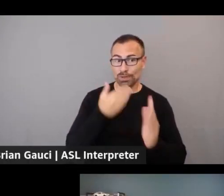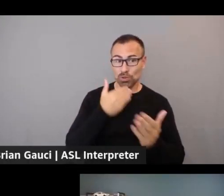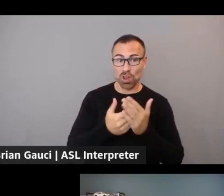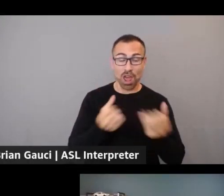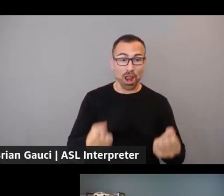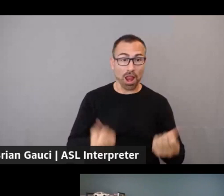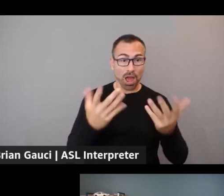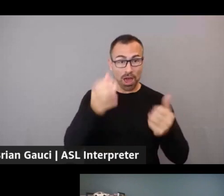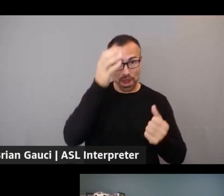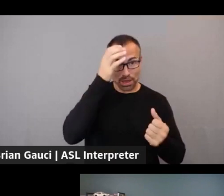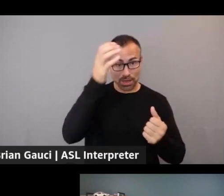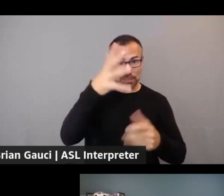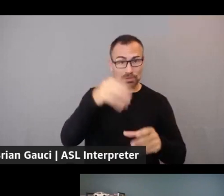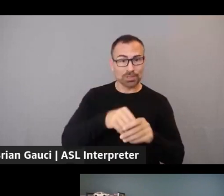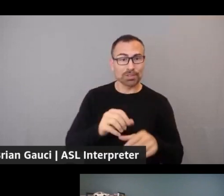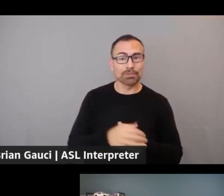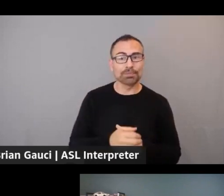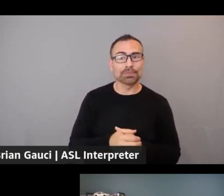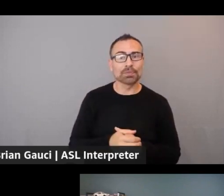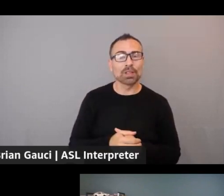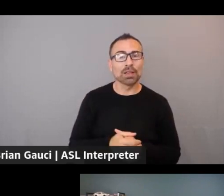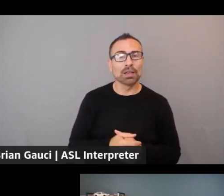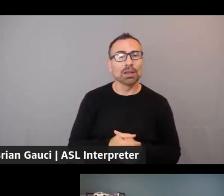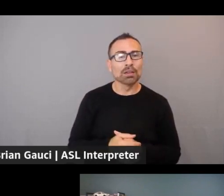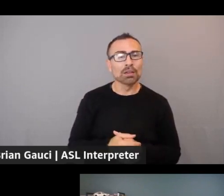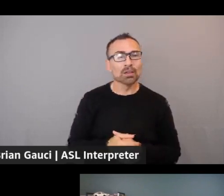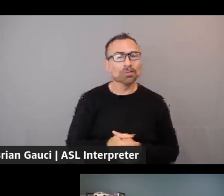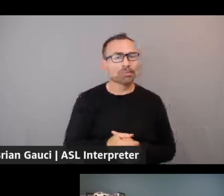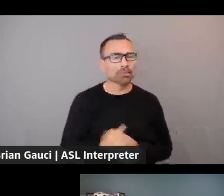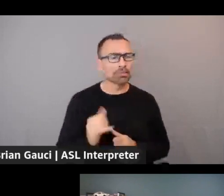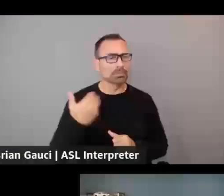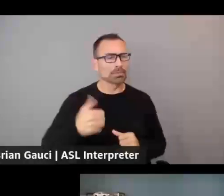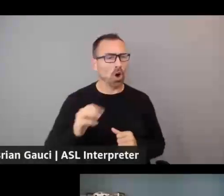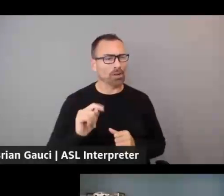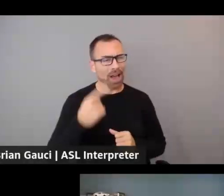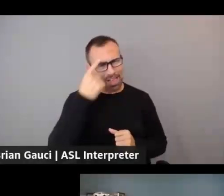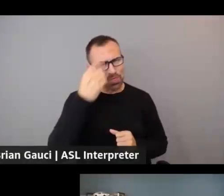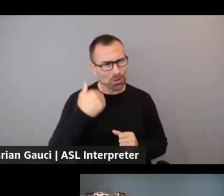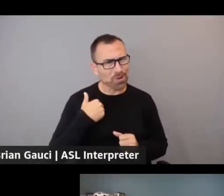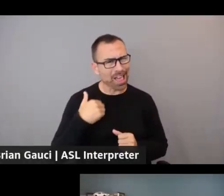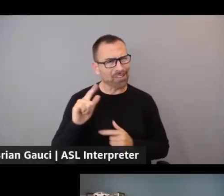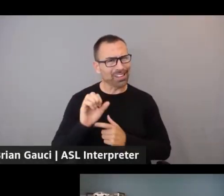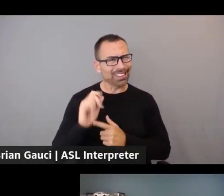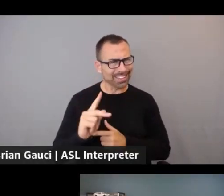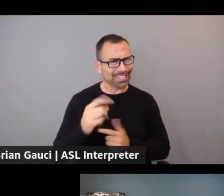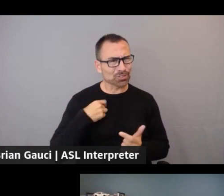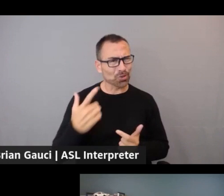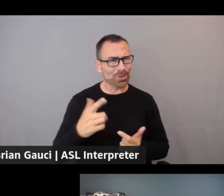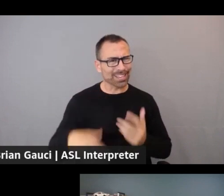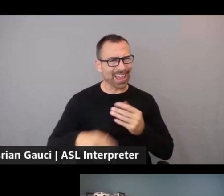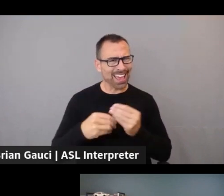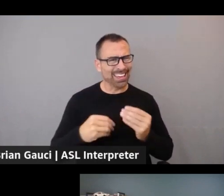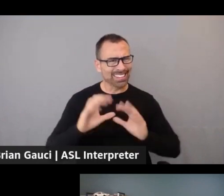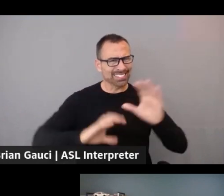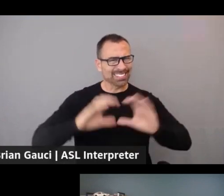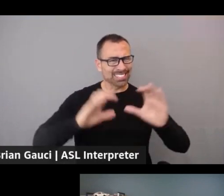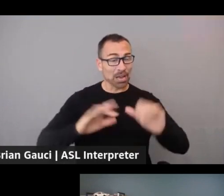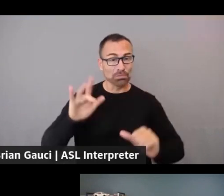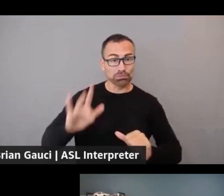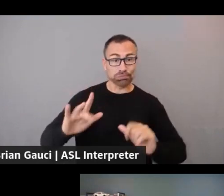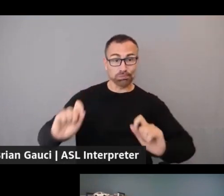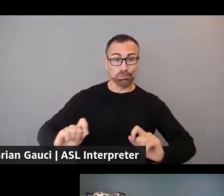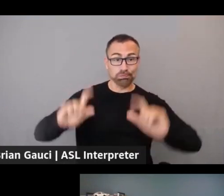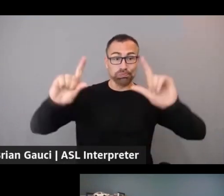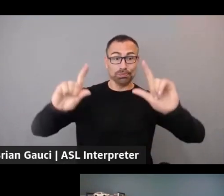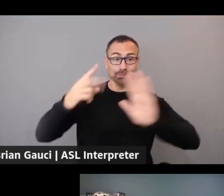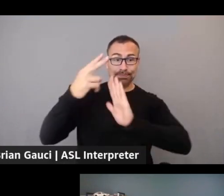I think we have a link to it, Kyle, so we can drop some information for people to take a look at to get more information about. We have a blog post and some